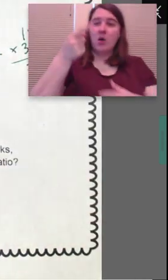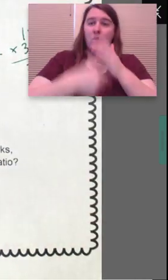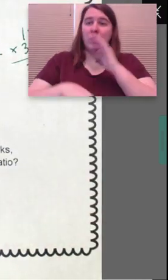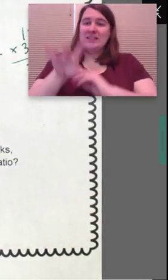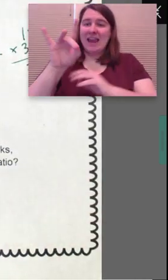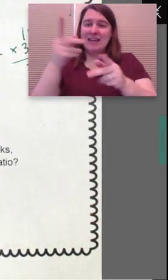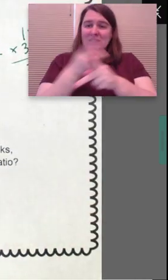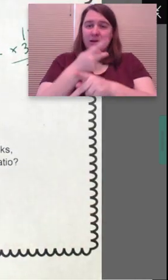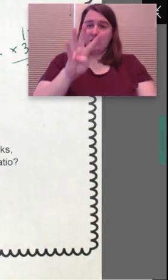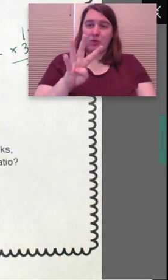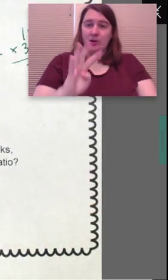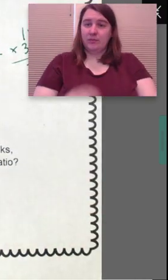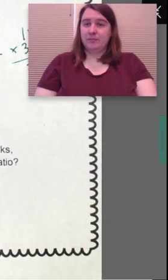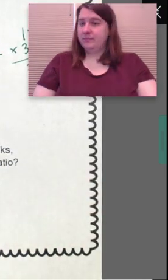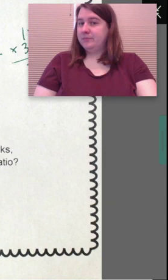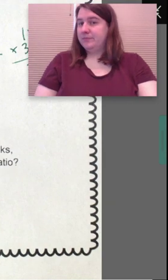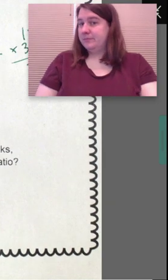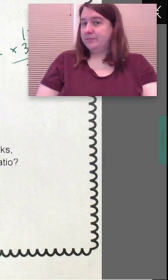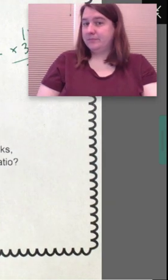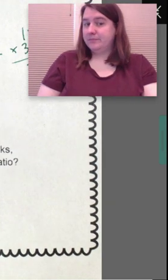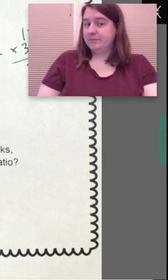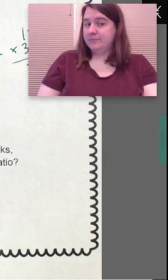Okay, what's 8 times 4?